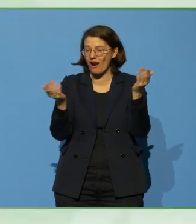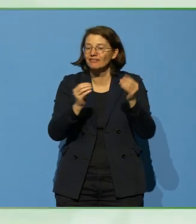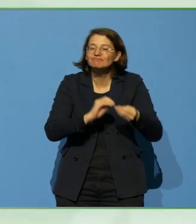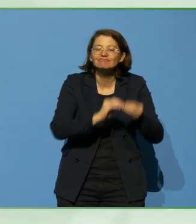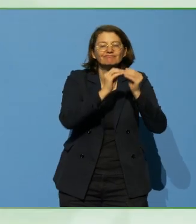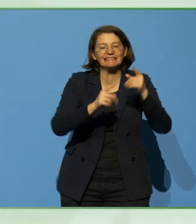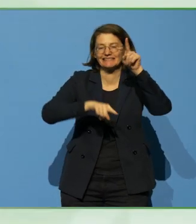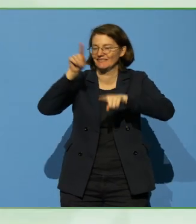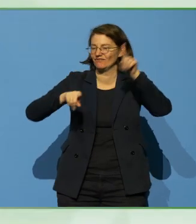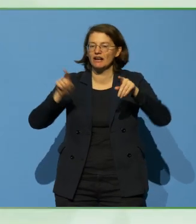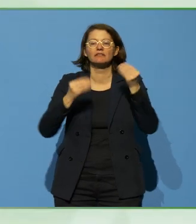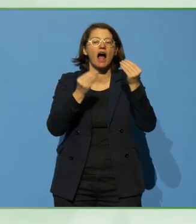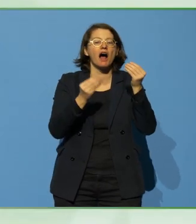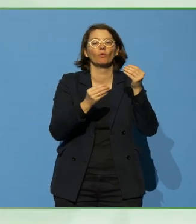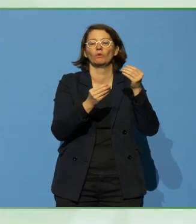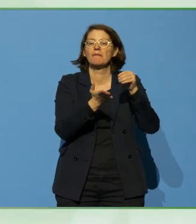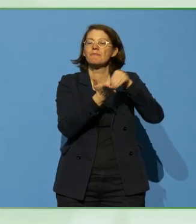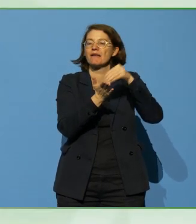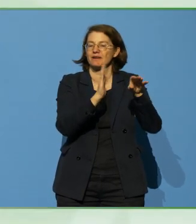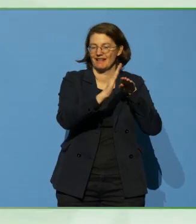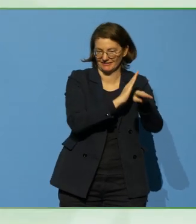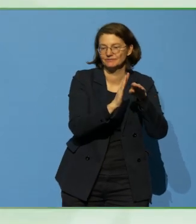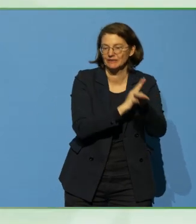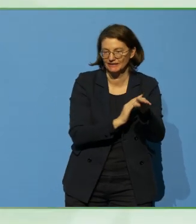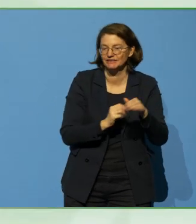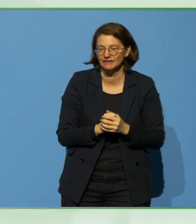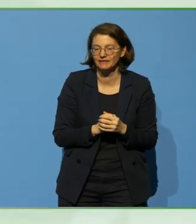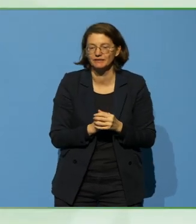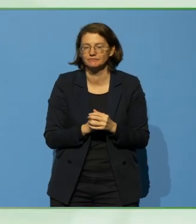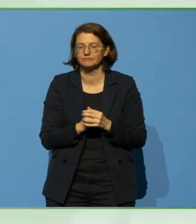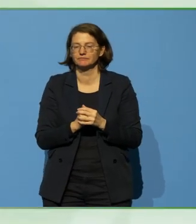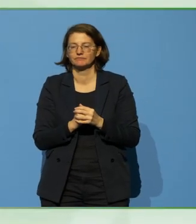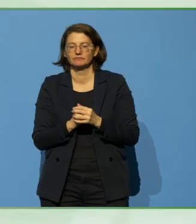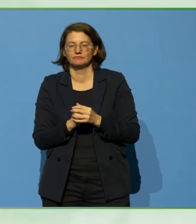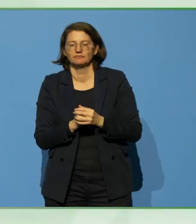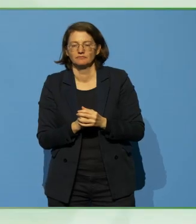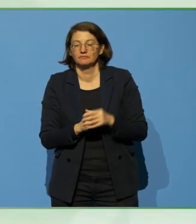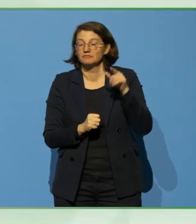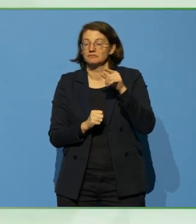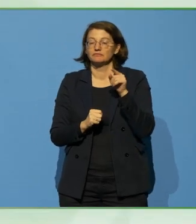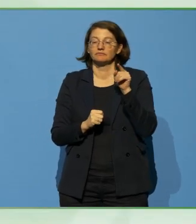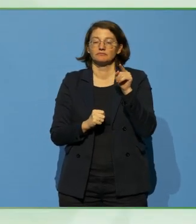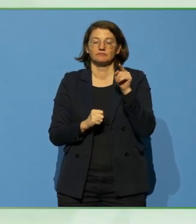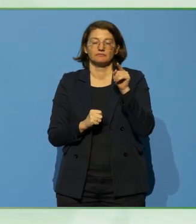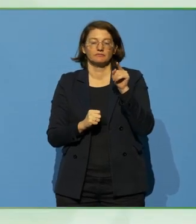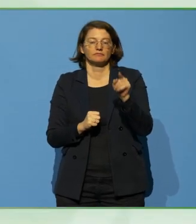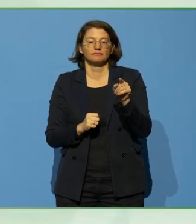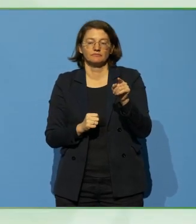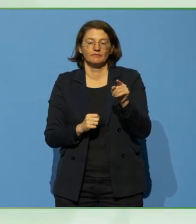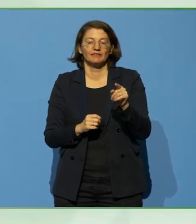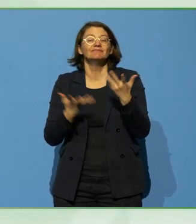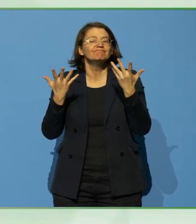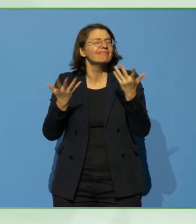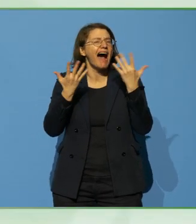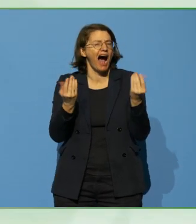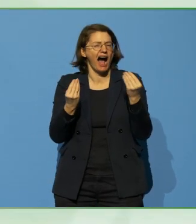work? And I think it's important to think this through also with the digital euro. So those are a few thoughts. I will pass the